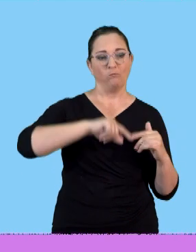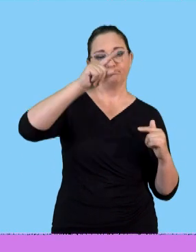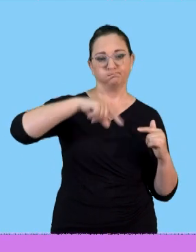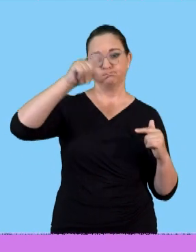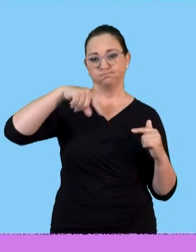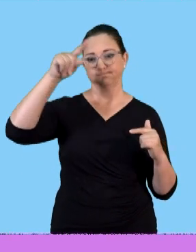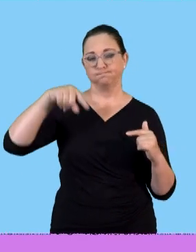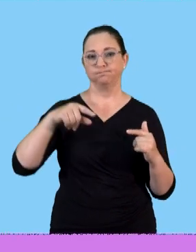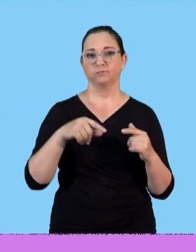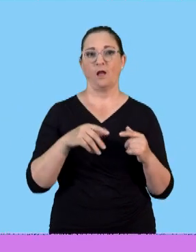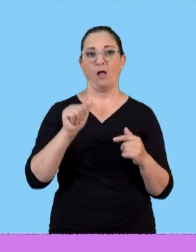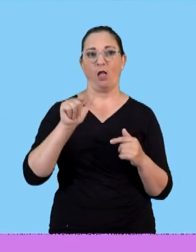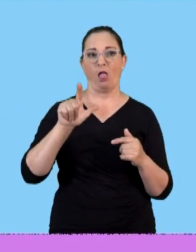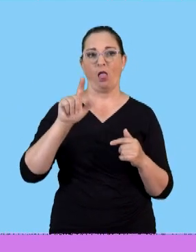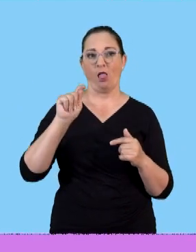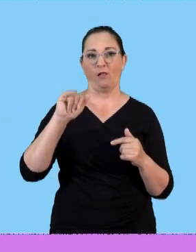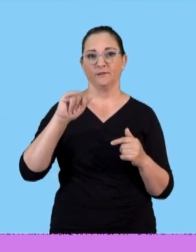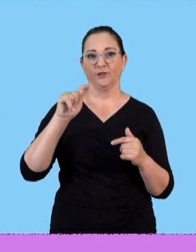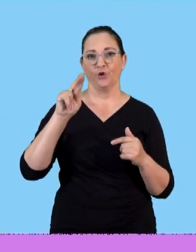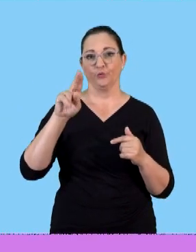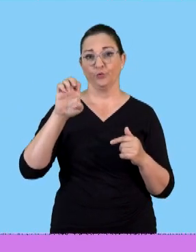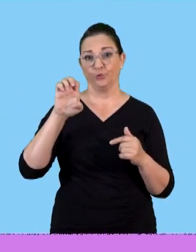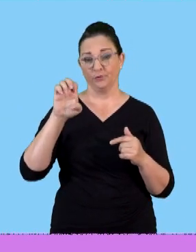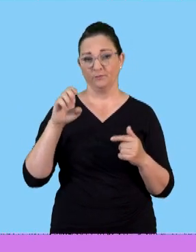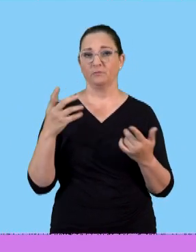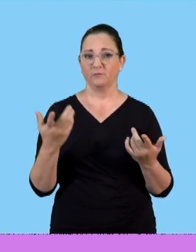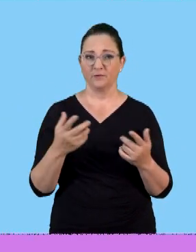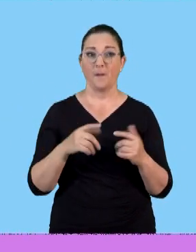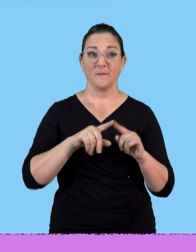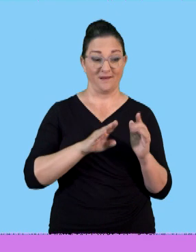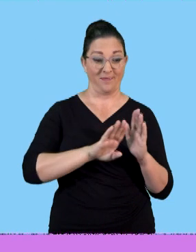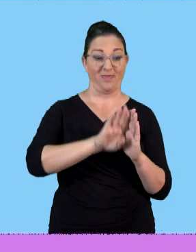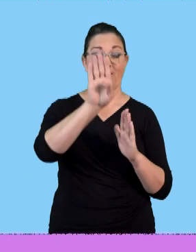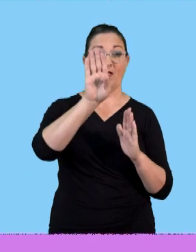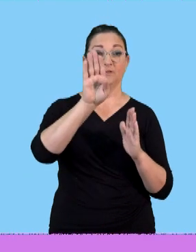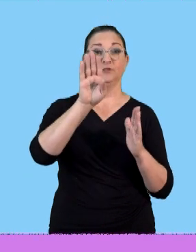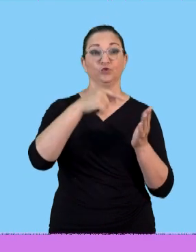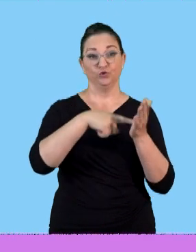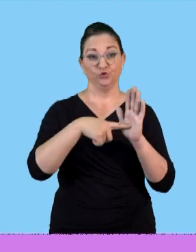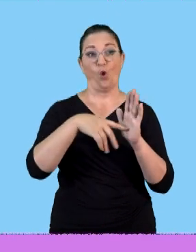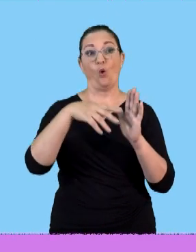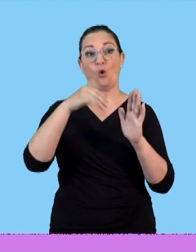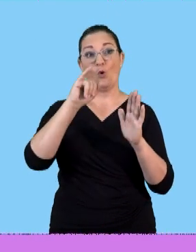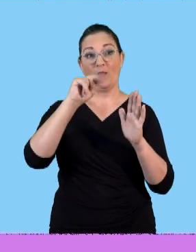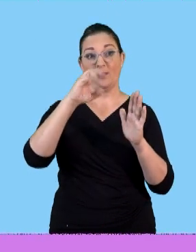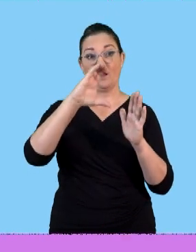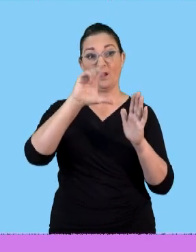different locations. Also important with an elevation map is inclines, your uphills, or